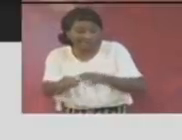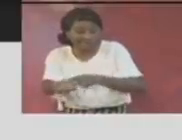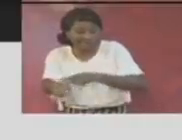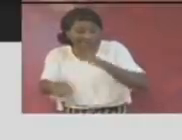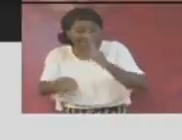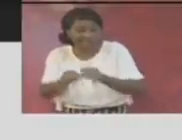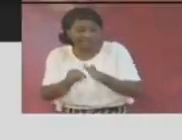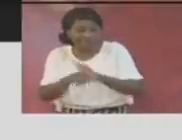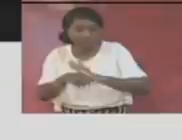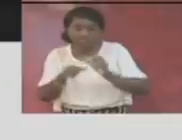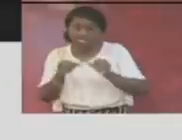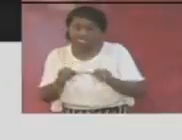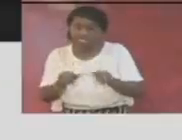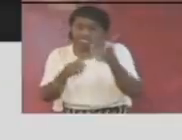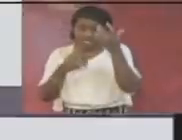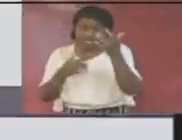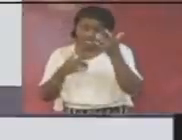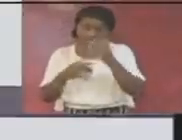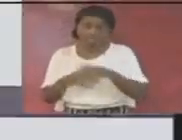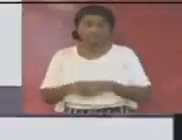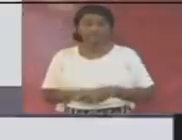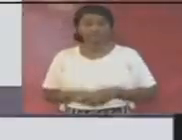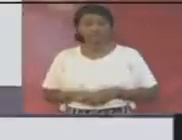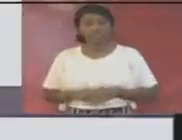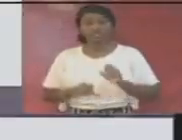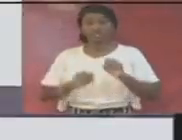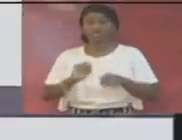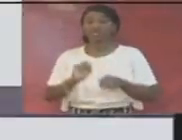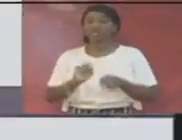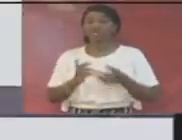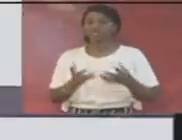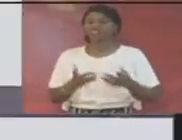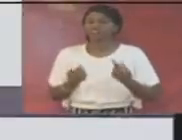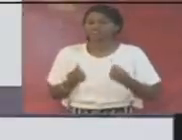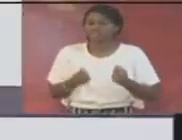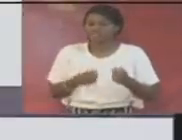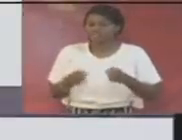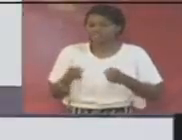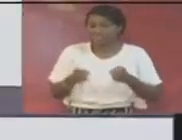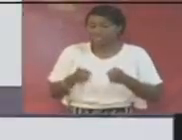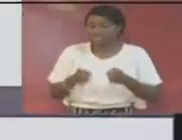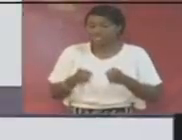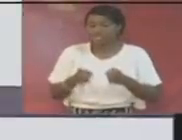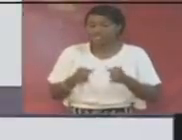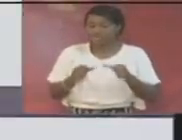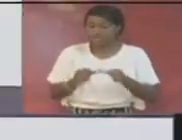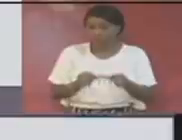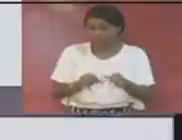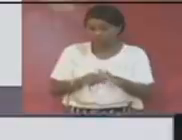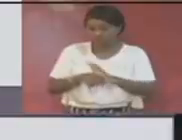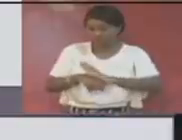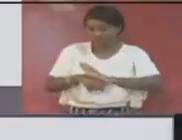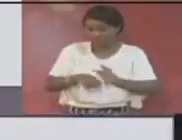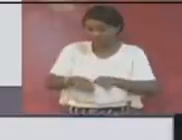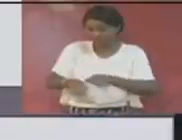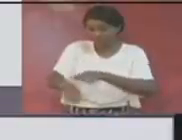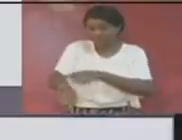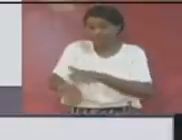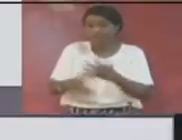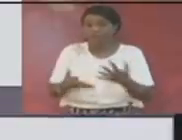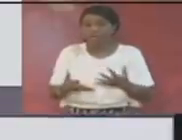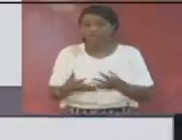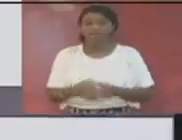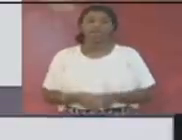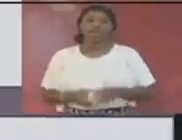COVID-19 infection. So in managing long COVID, patients benefit from a holistic approach. Education